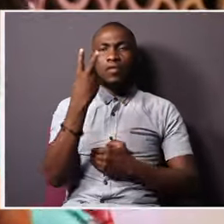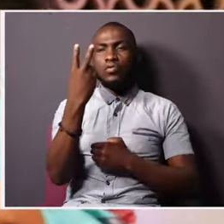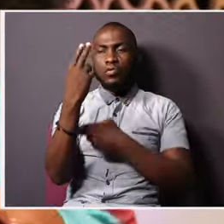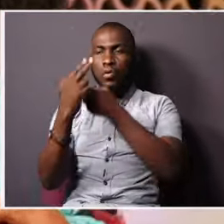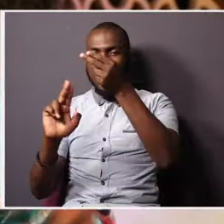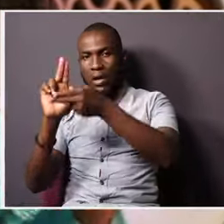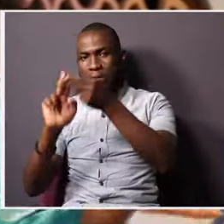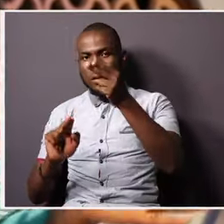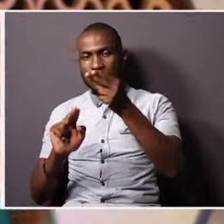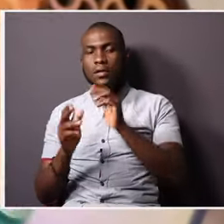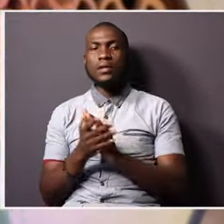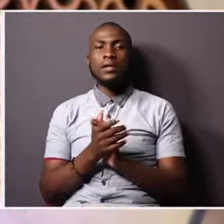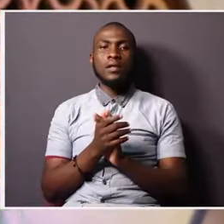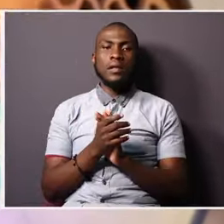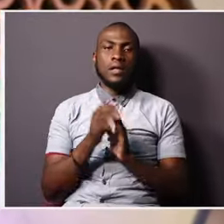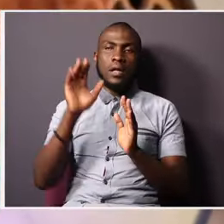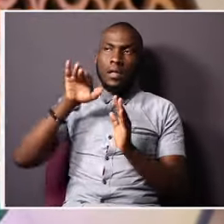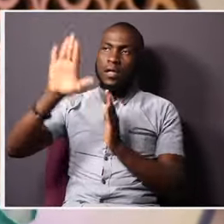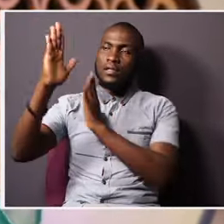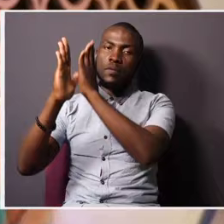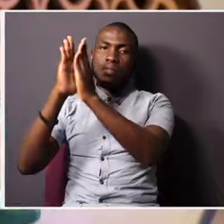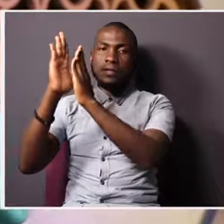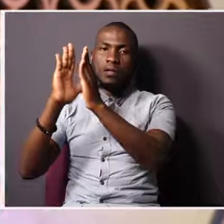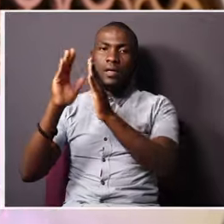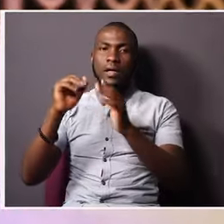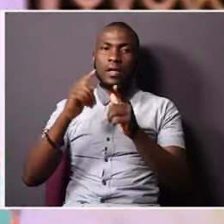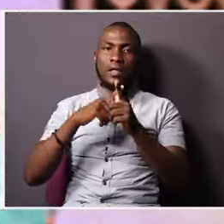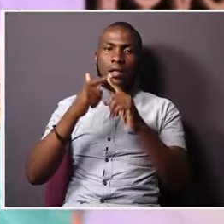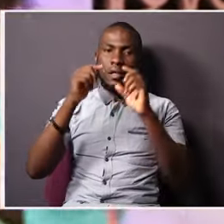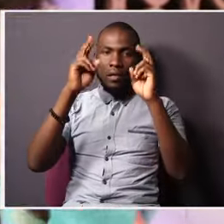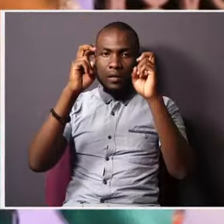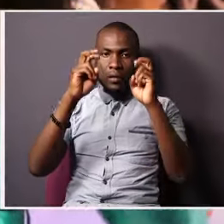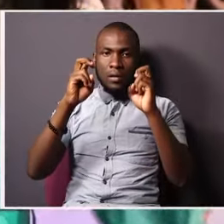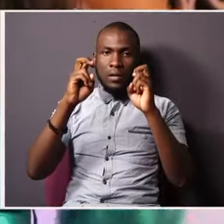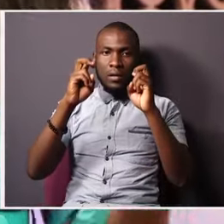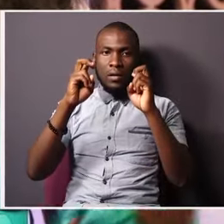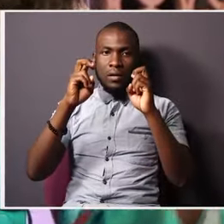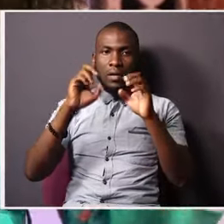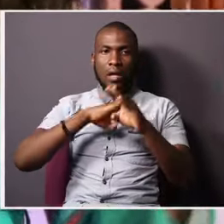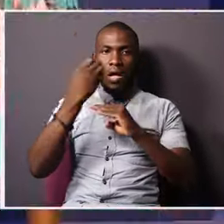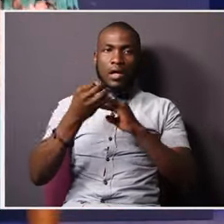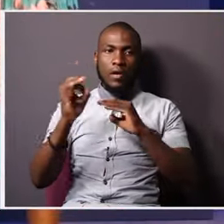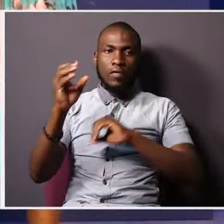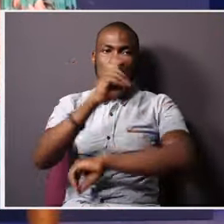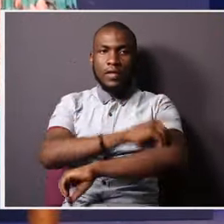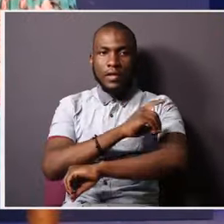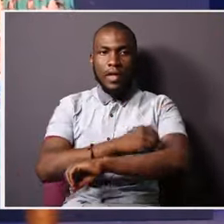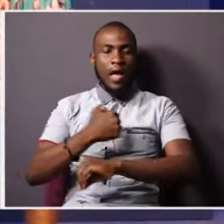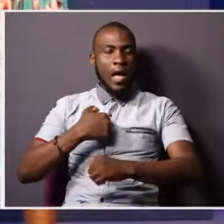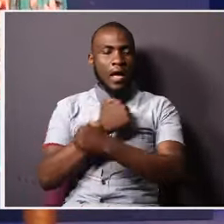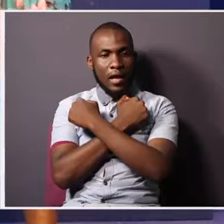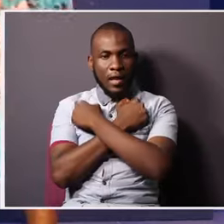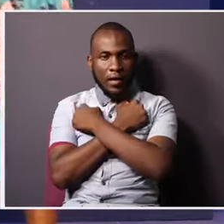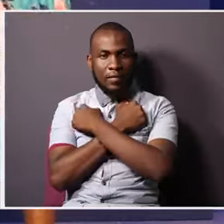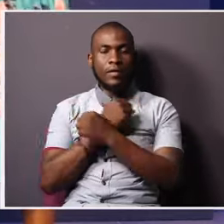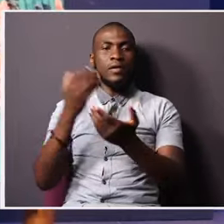two hashtags running. The first one is hashtag in his presence. And for the sermon, hashtag at the end of the day. I